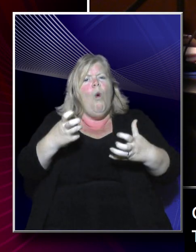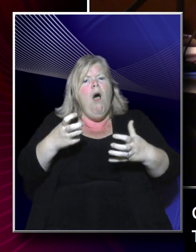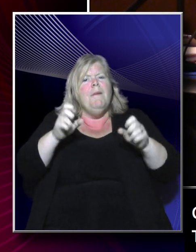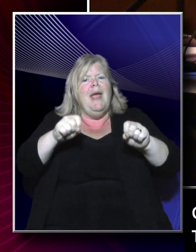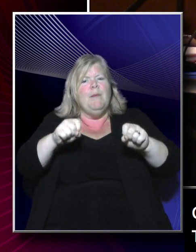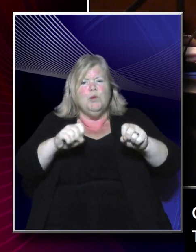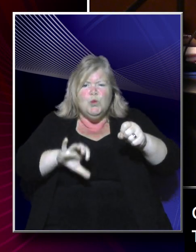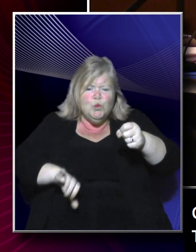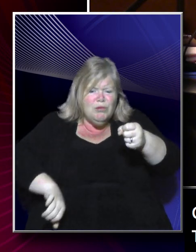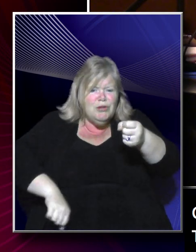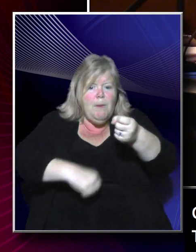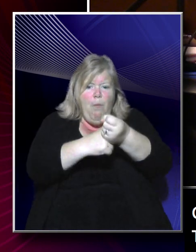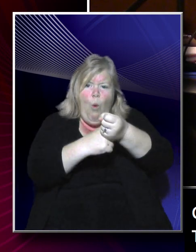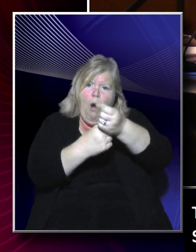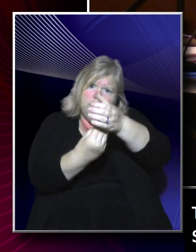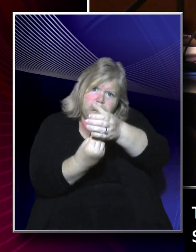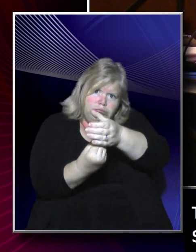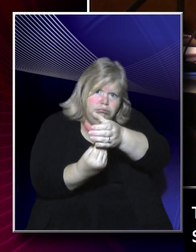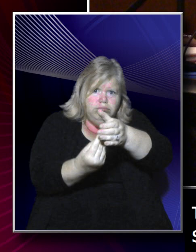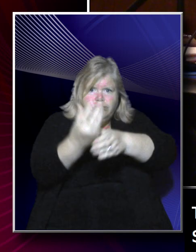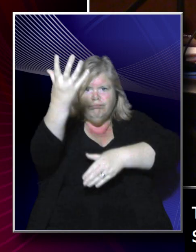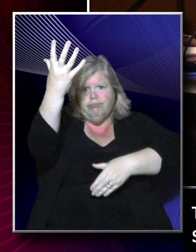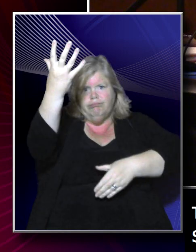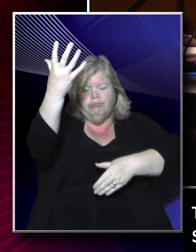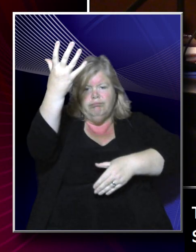the student growth that we're looking for.